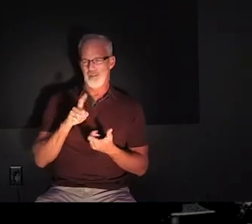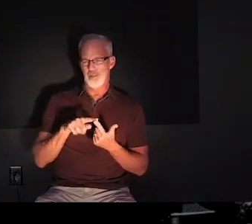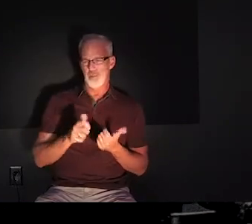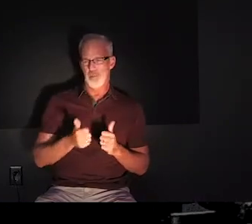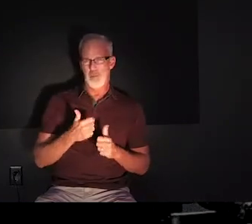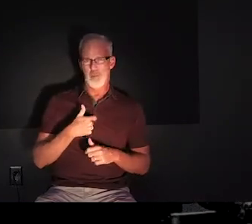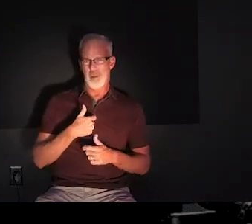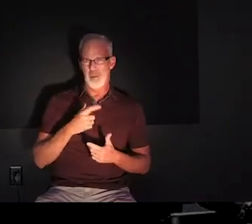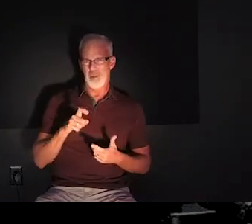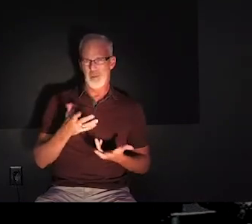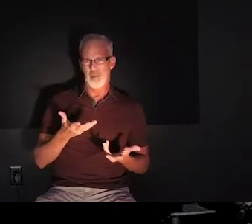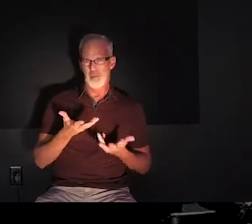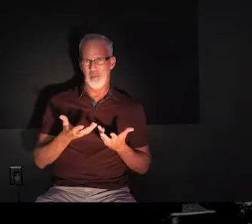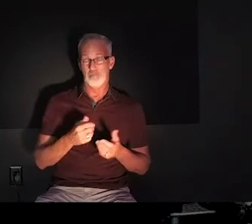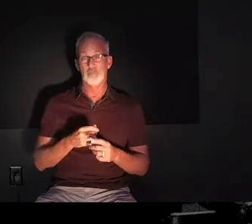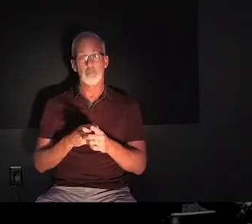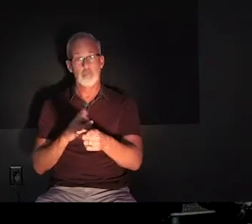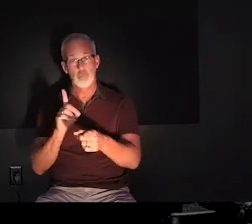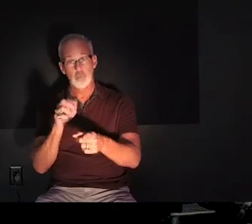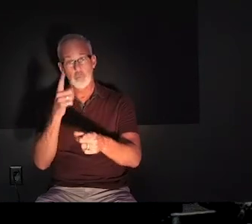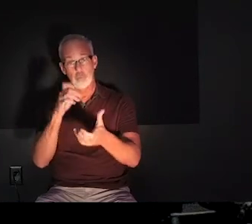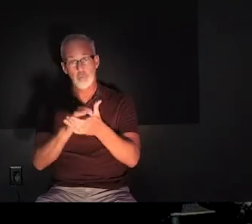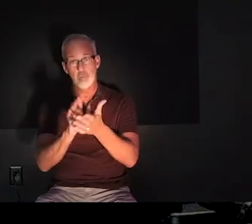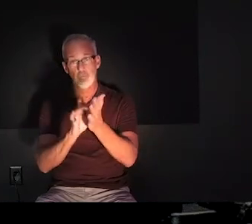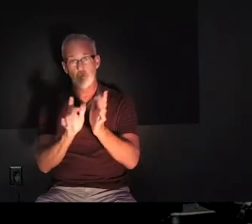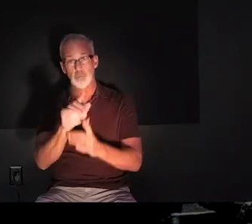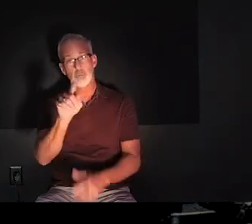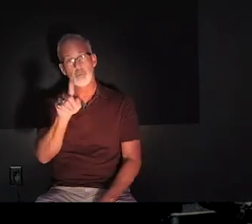baptized? Are you a Christ follower?